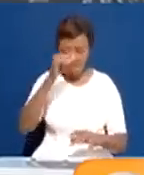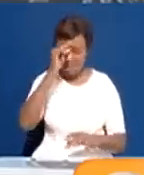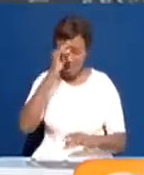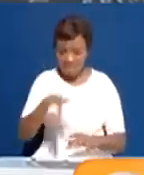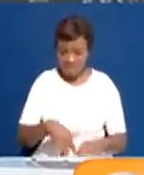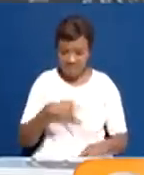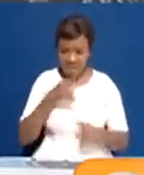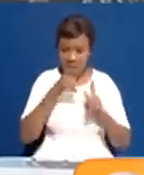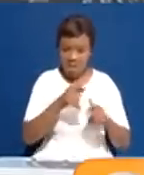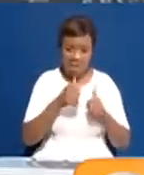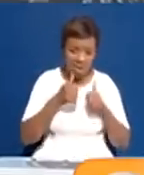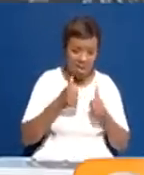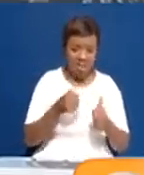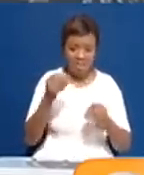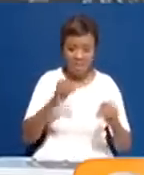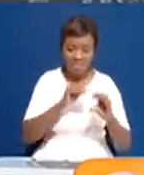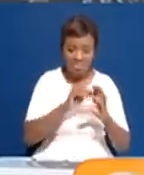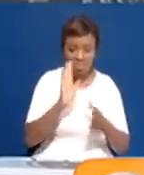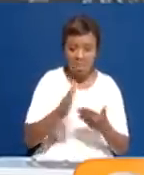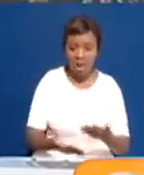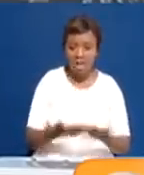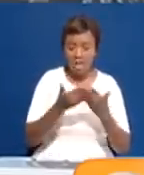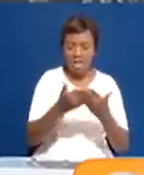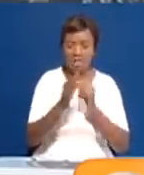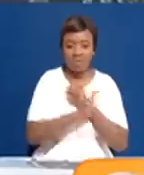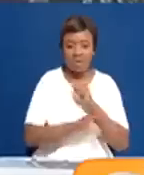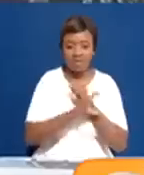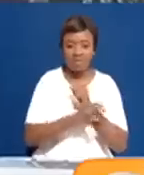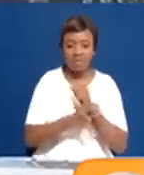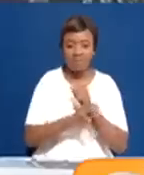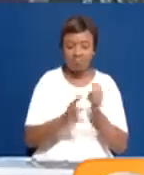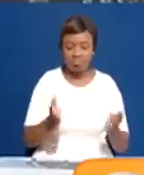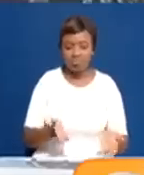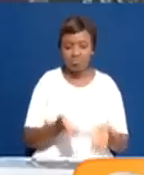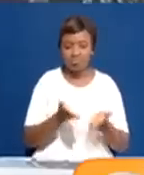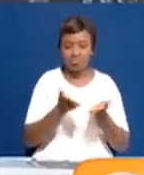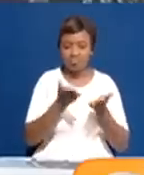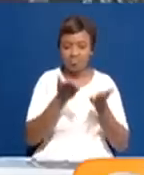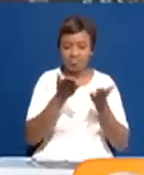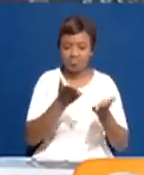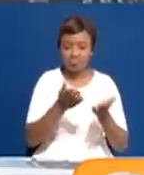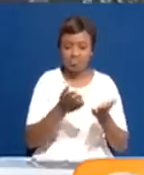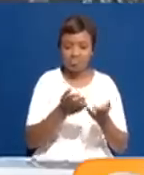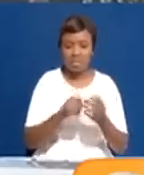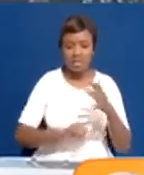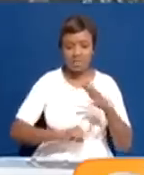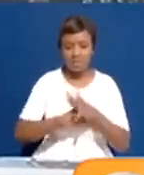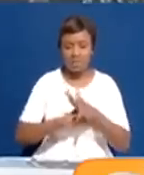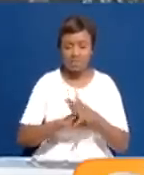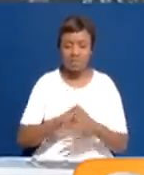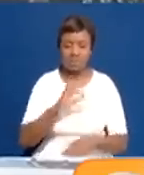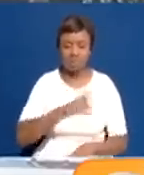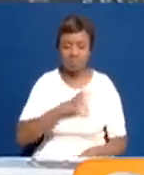in shipbuilding will help the country fully exploit the blue economy subsector and boost the country's revenue.